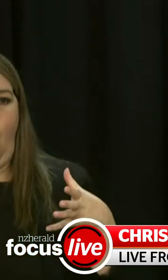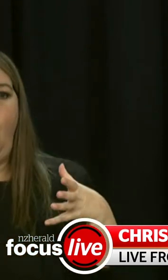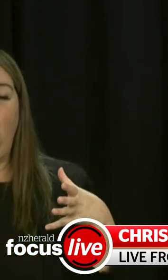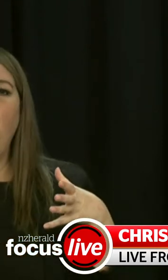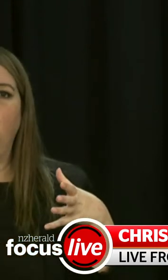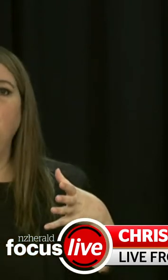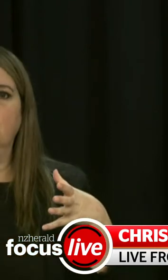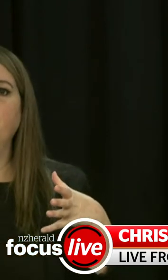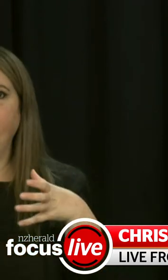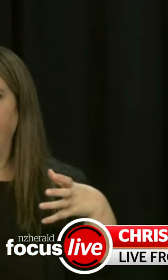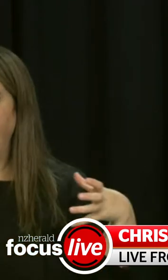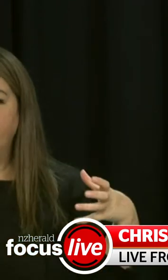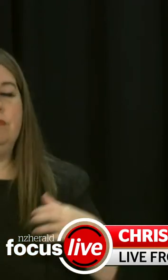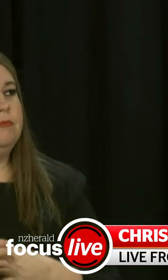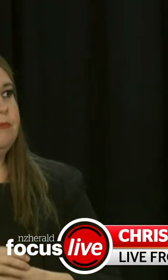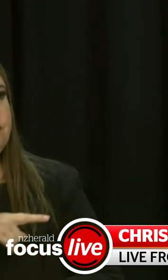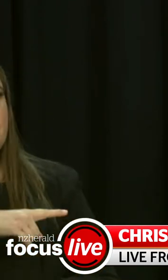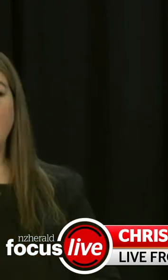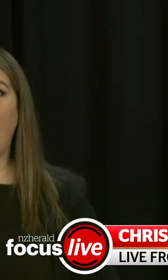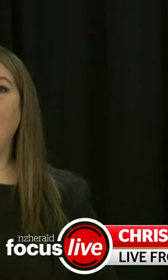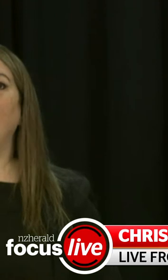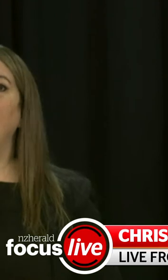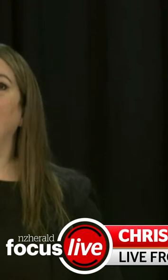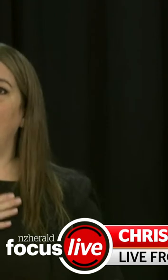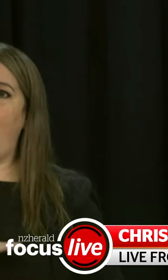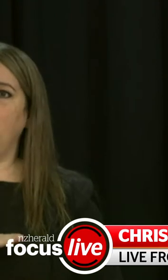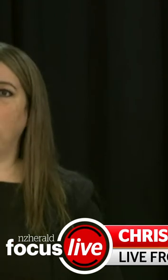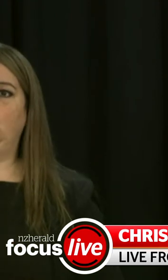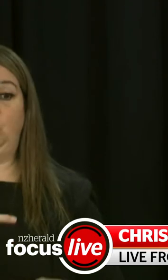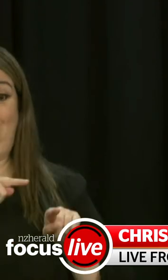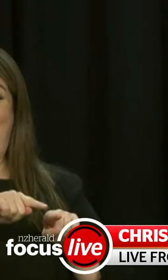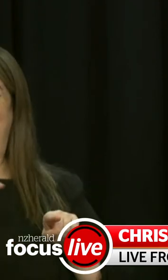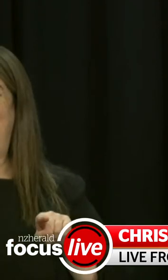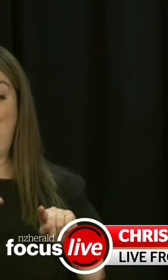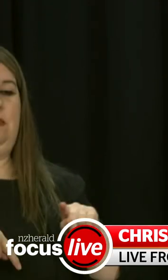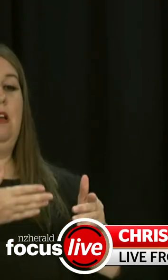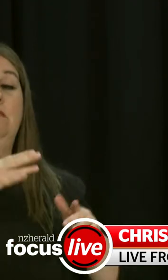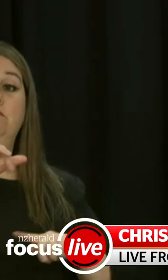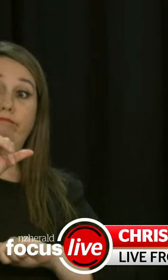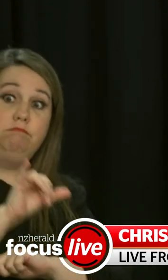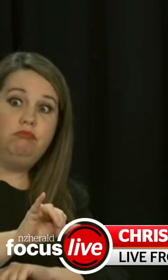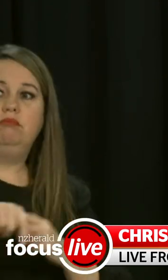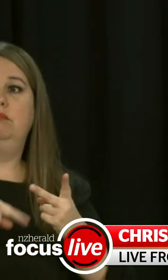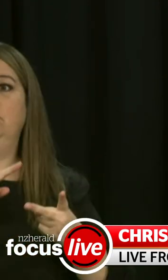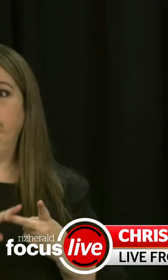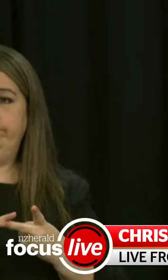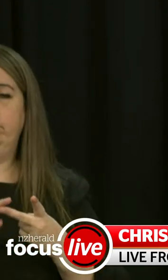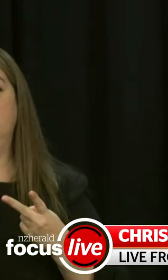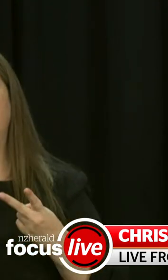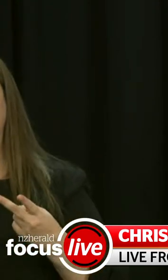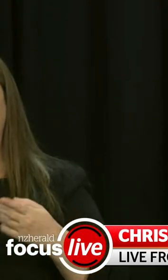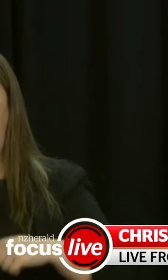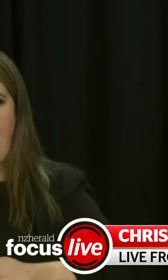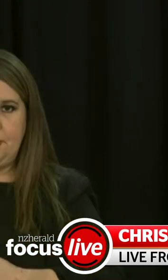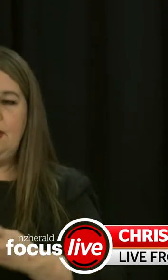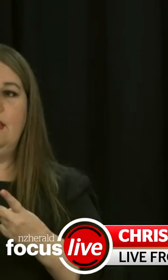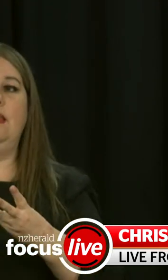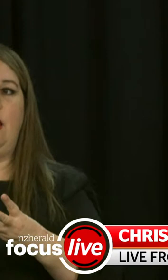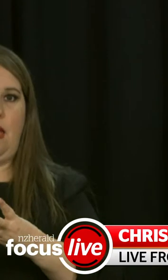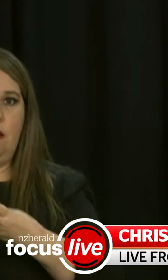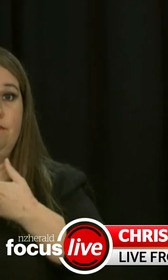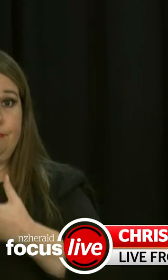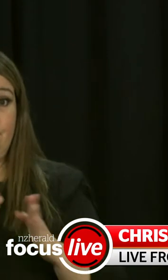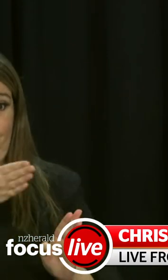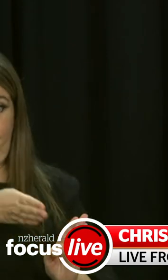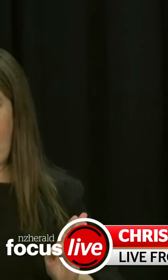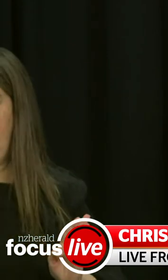Well, we fund NZDF to have a certain number of personnel in each of the services. They're below that funded complement. We want to get them back up to the full